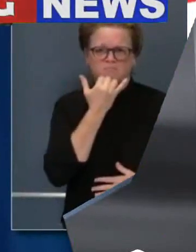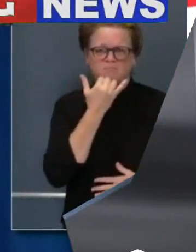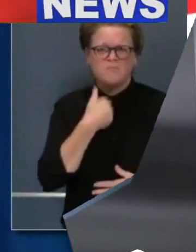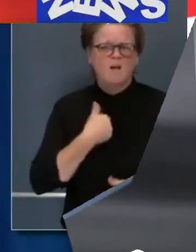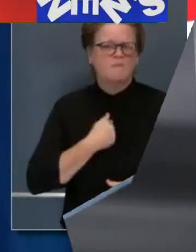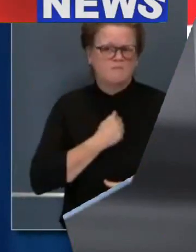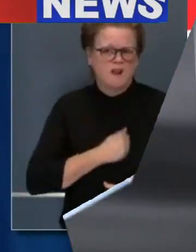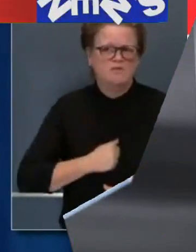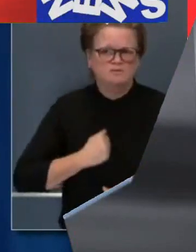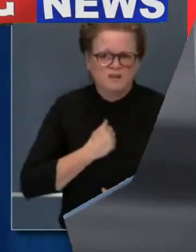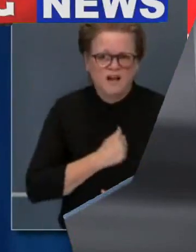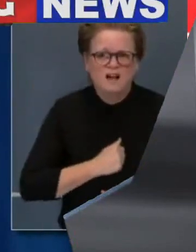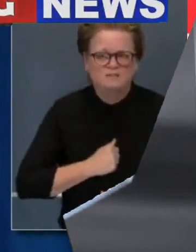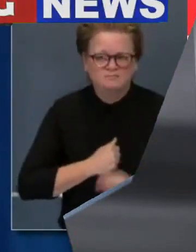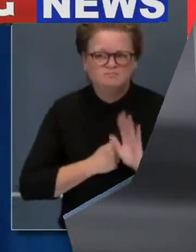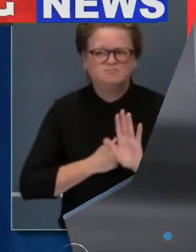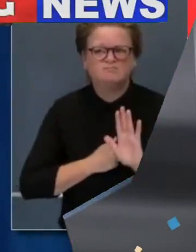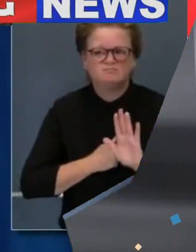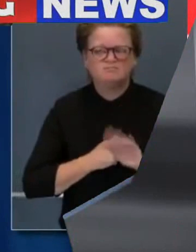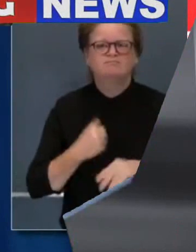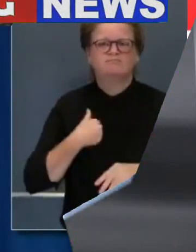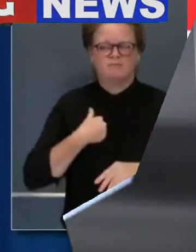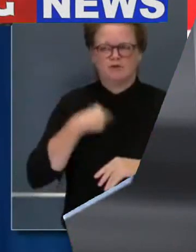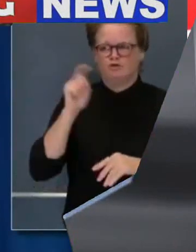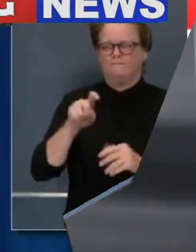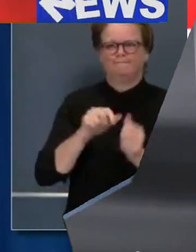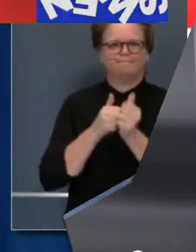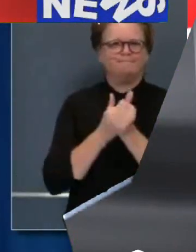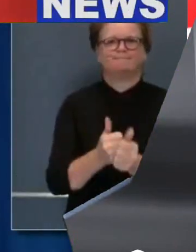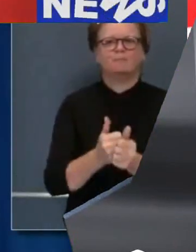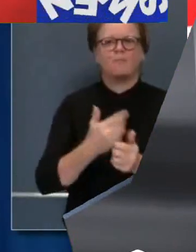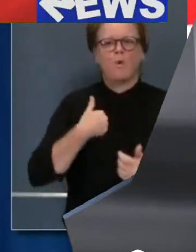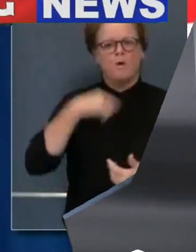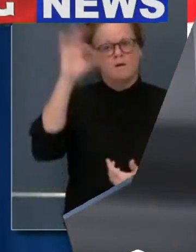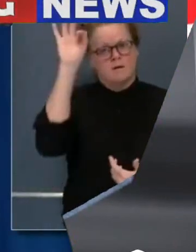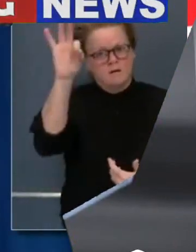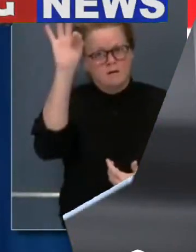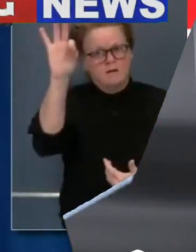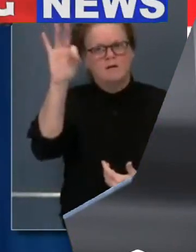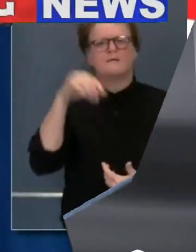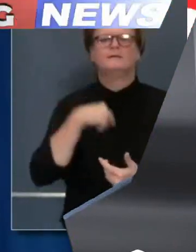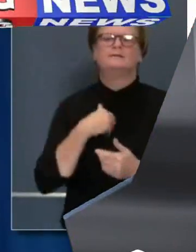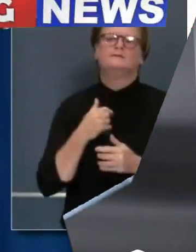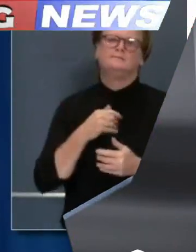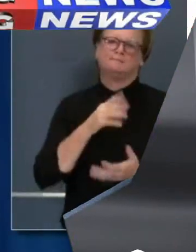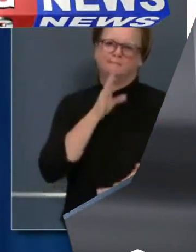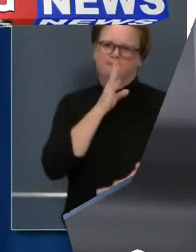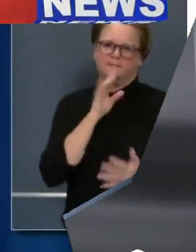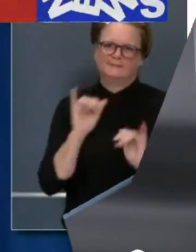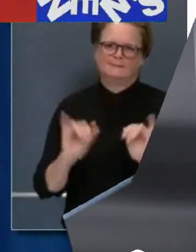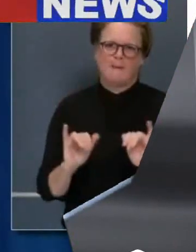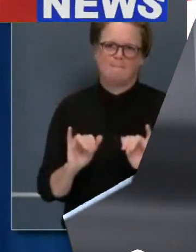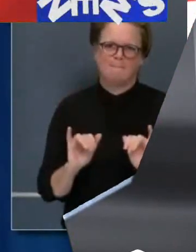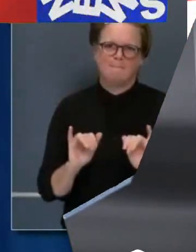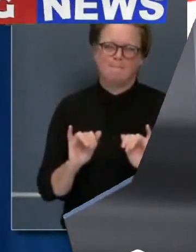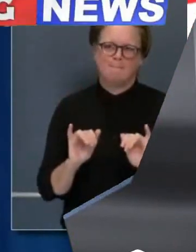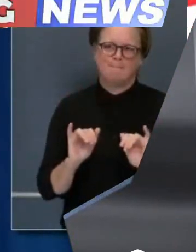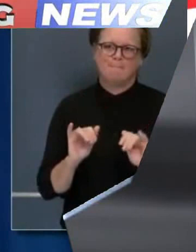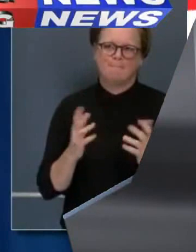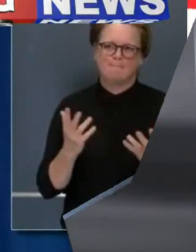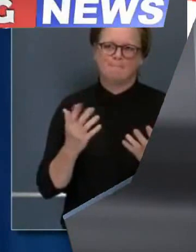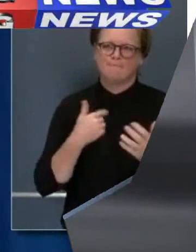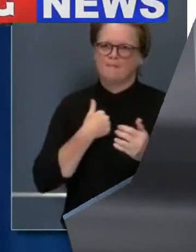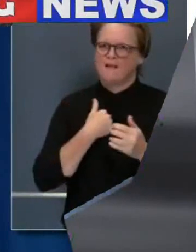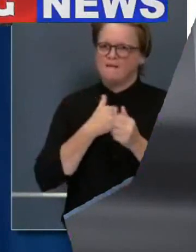need to preach and practice, not just preach and not practice. And I've done my best to do that. We're all human.